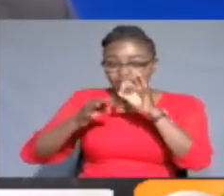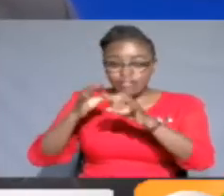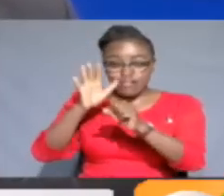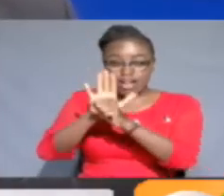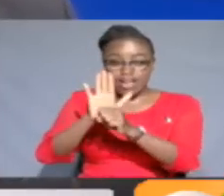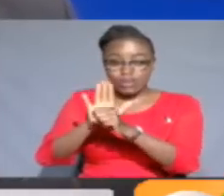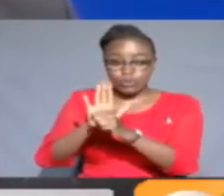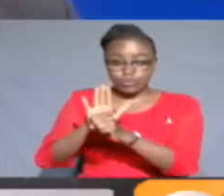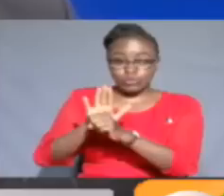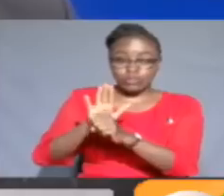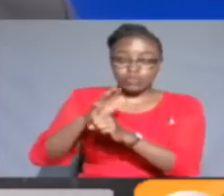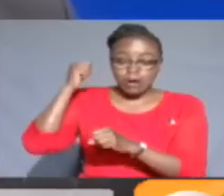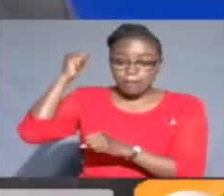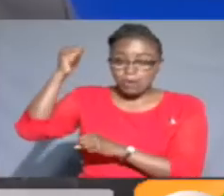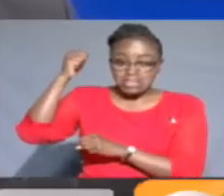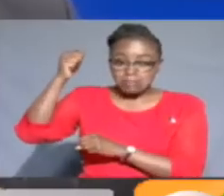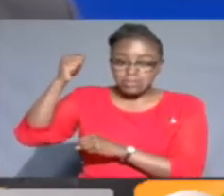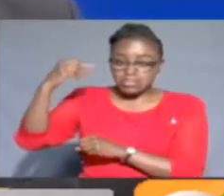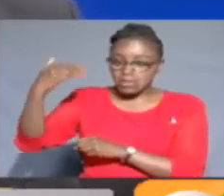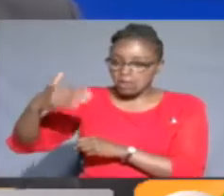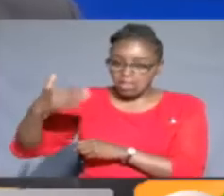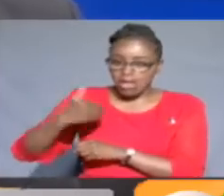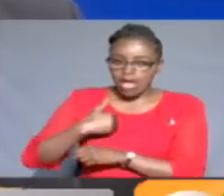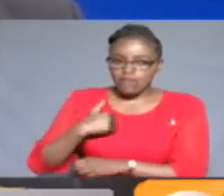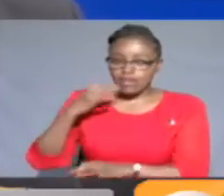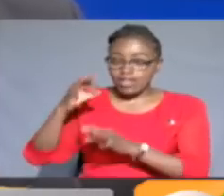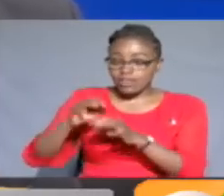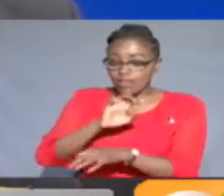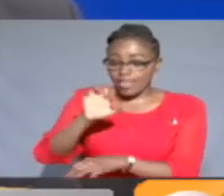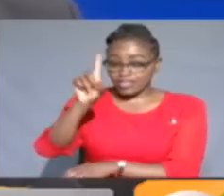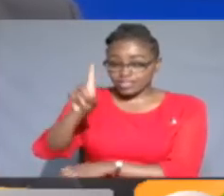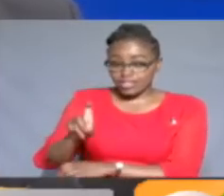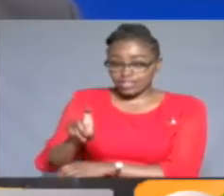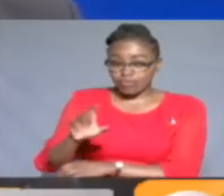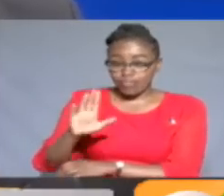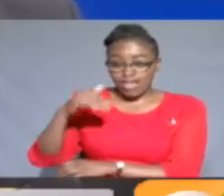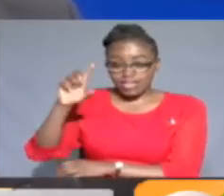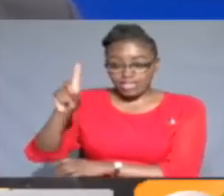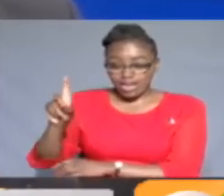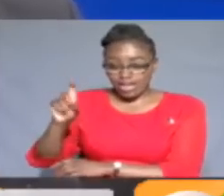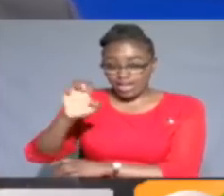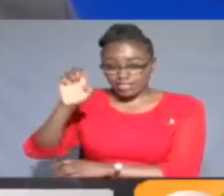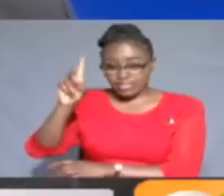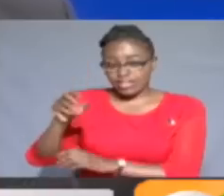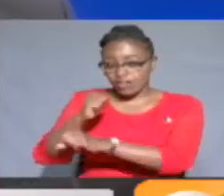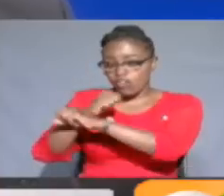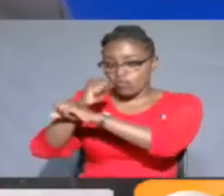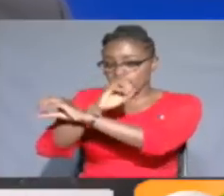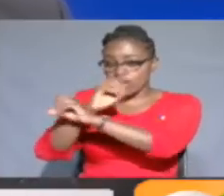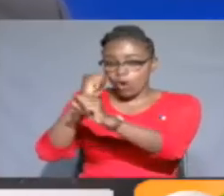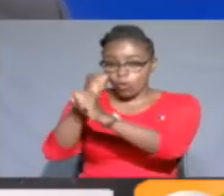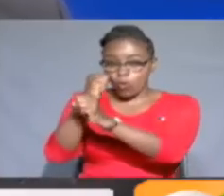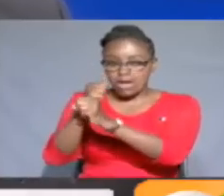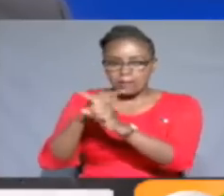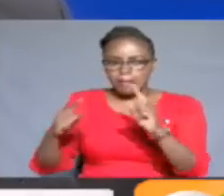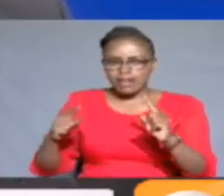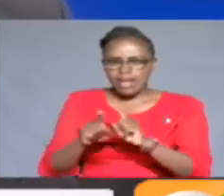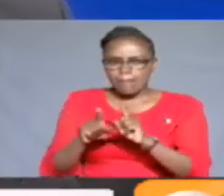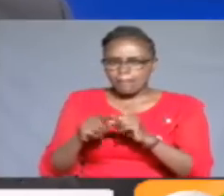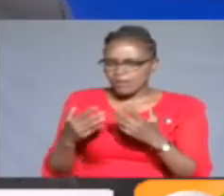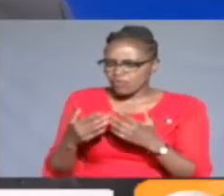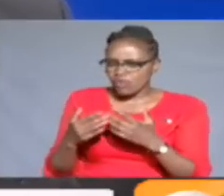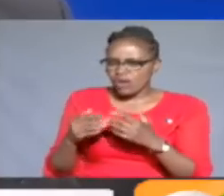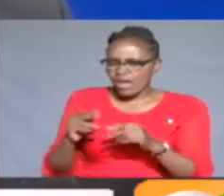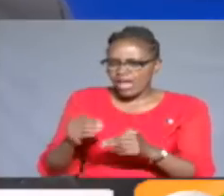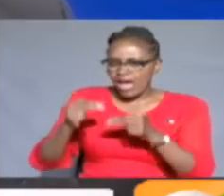of politicking, yeah. If the executive is not protected from that, it works. I'm not so sure going on a